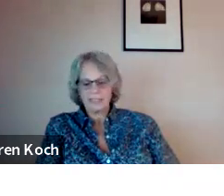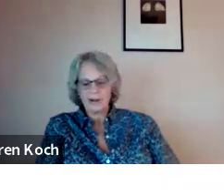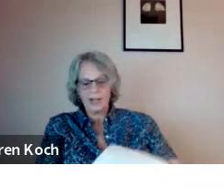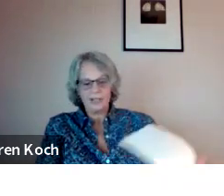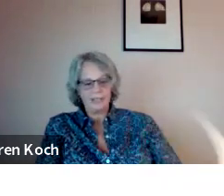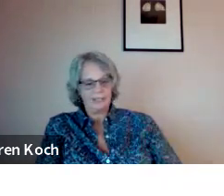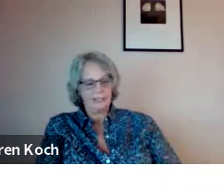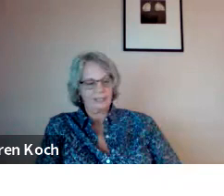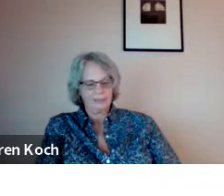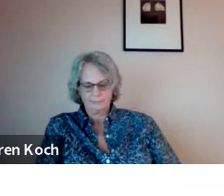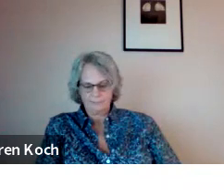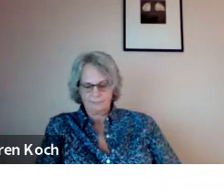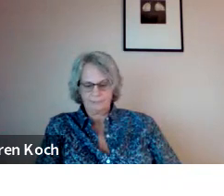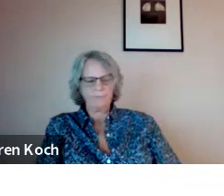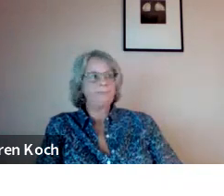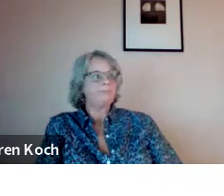slide, please, Sierra.